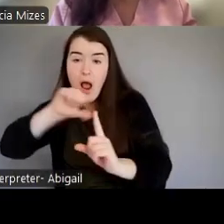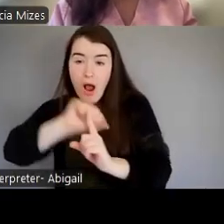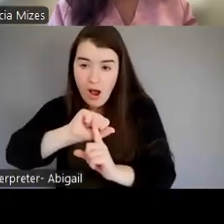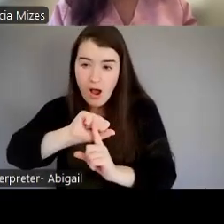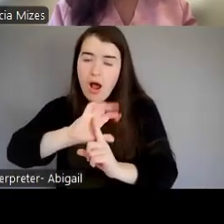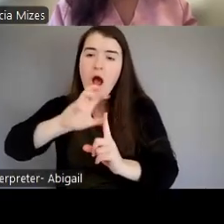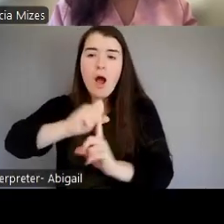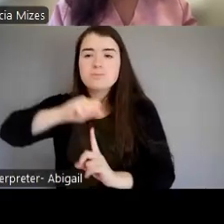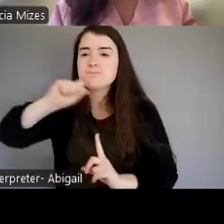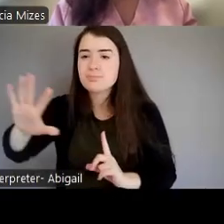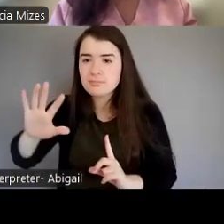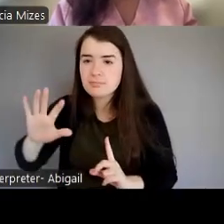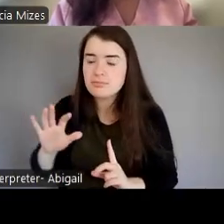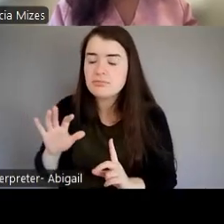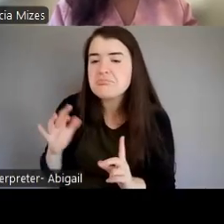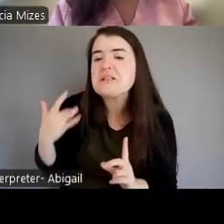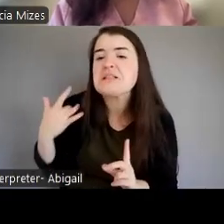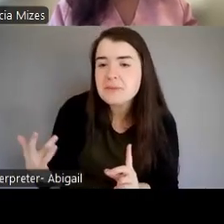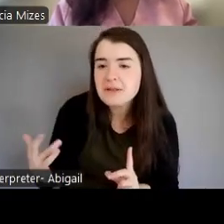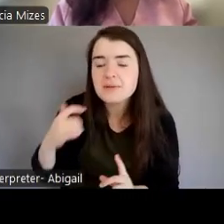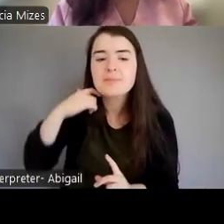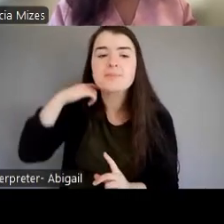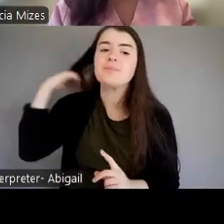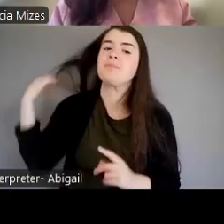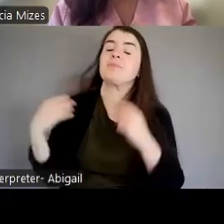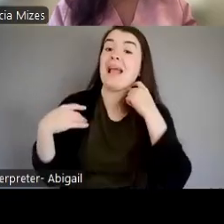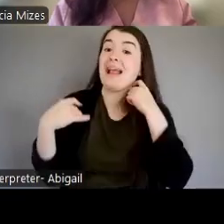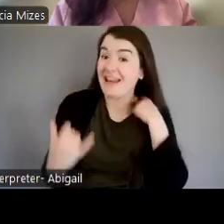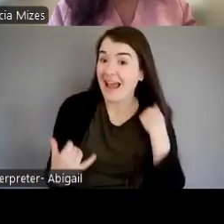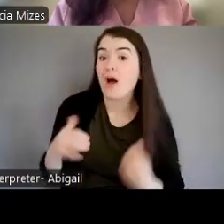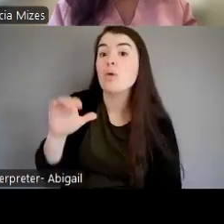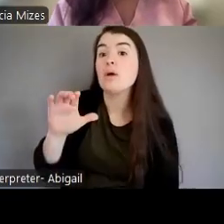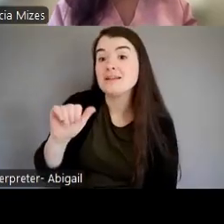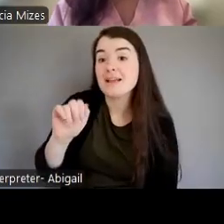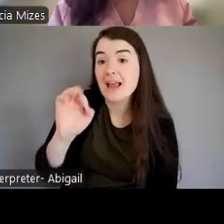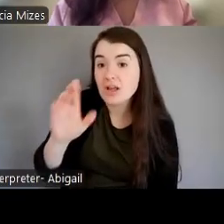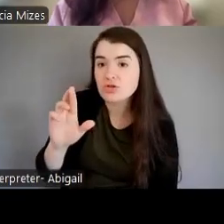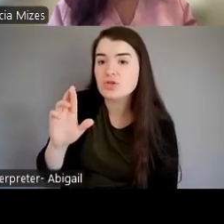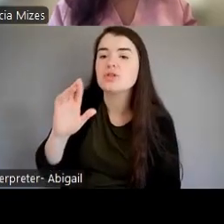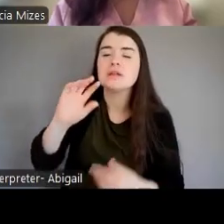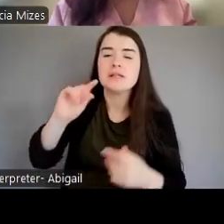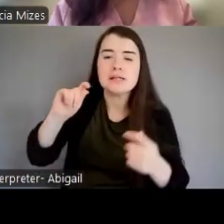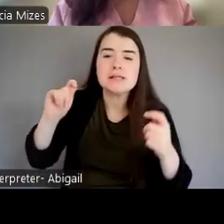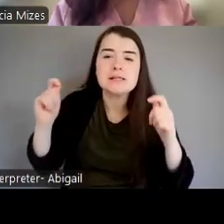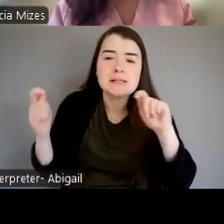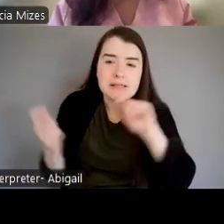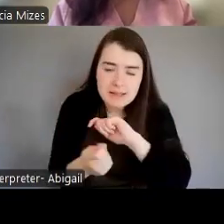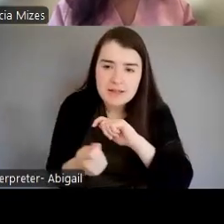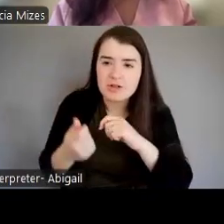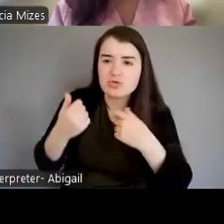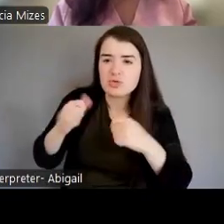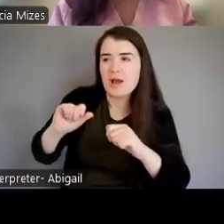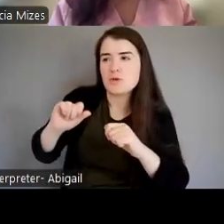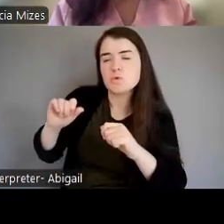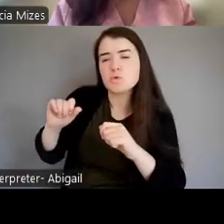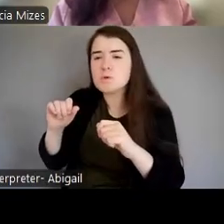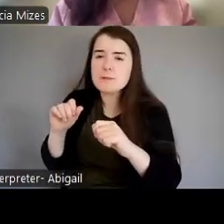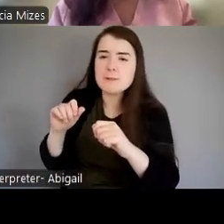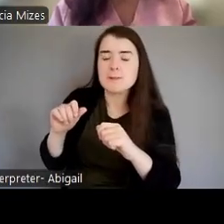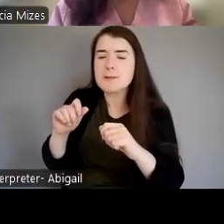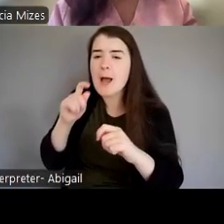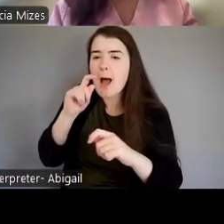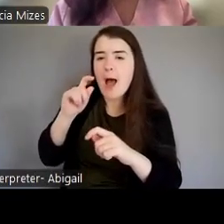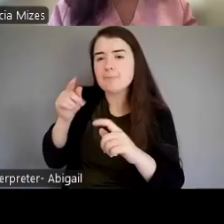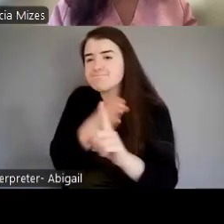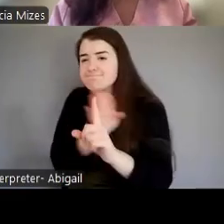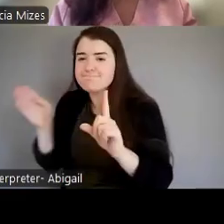problems. With cancer, cancer has now developed these mechanisms or these ways to prevent the immune system from recognizing it and the immune system for getting rid of